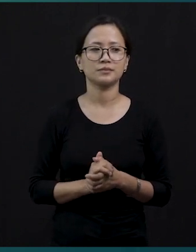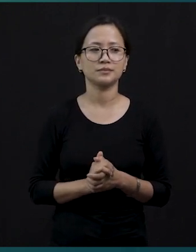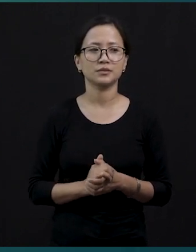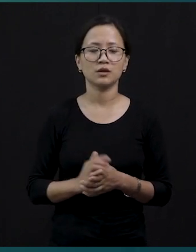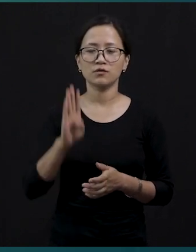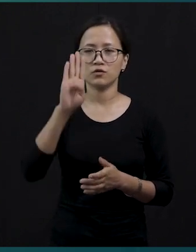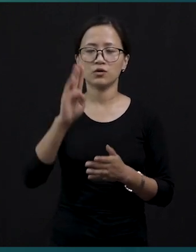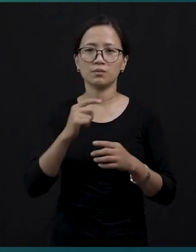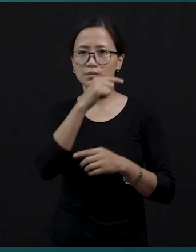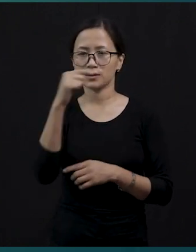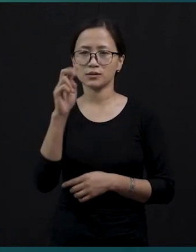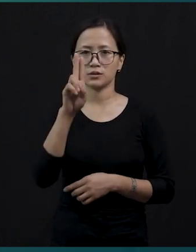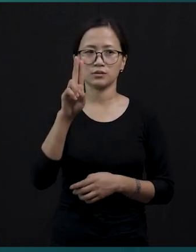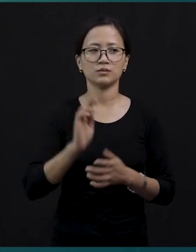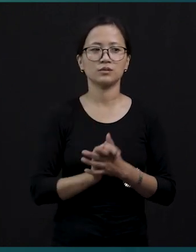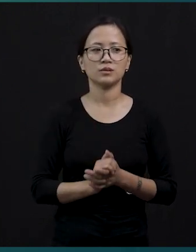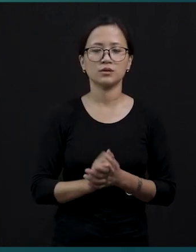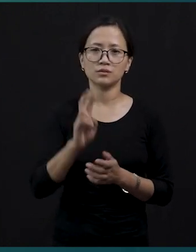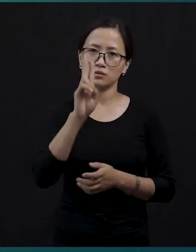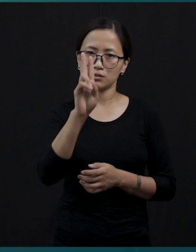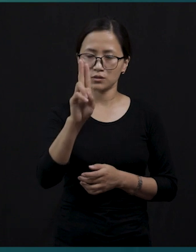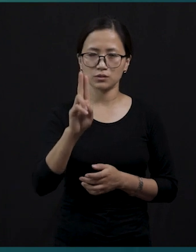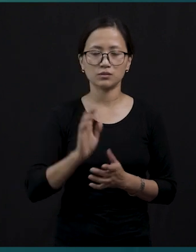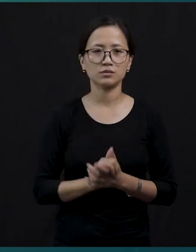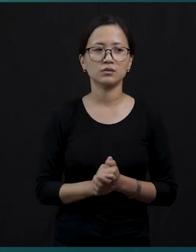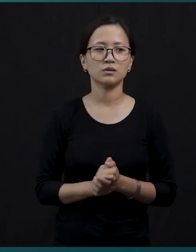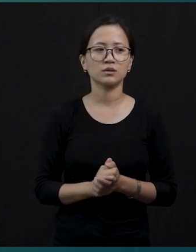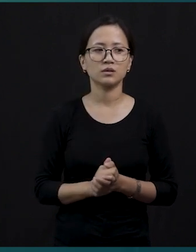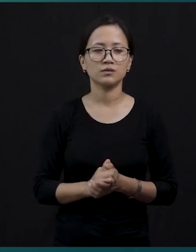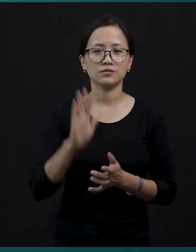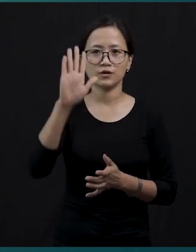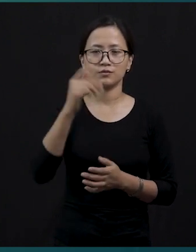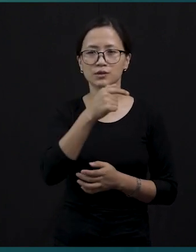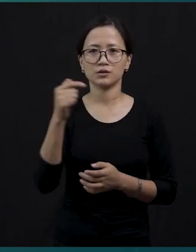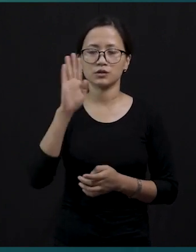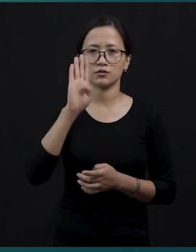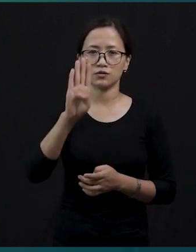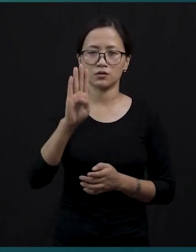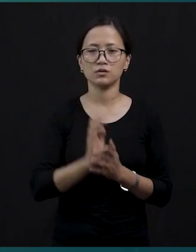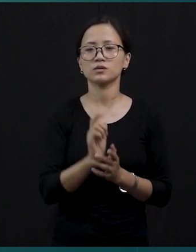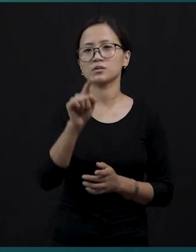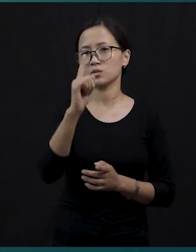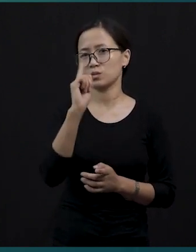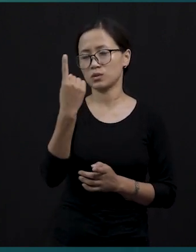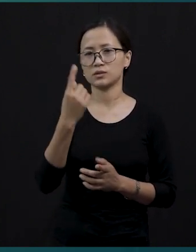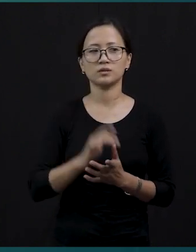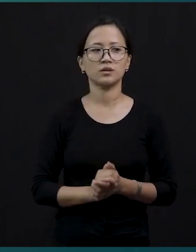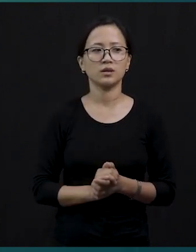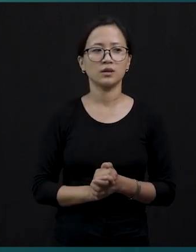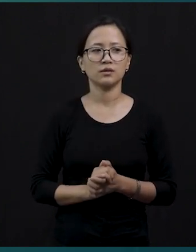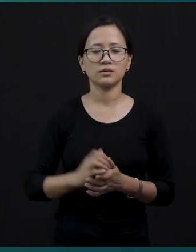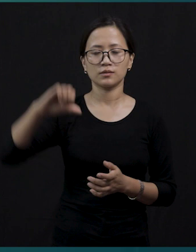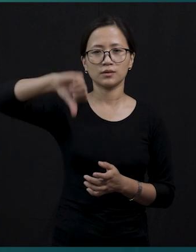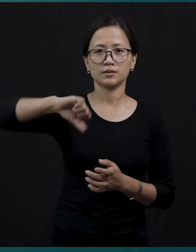right? Then you have 4 minus 2. How much you'll get? 2. Then you have 5 minus 4. You'll get 1,